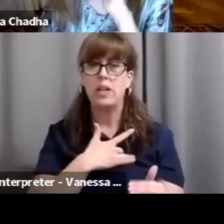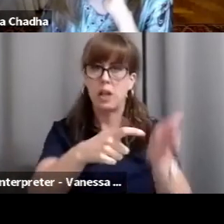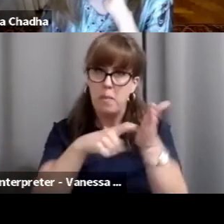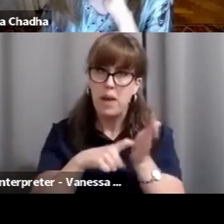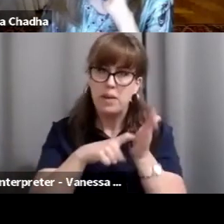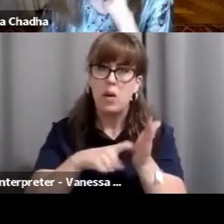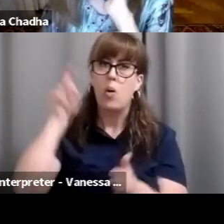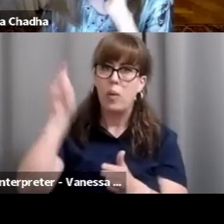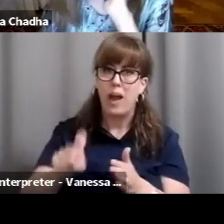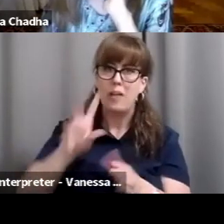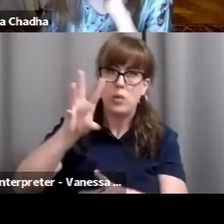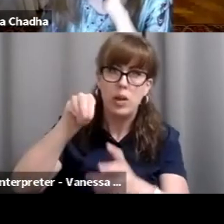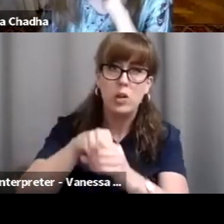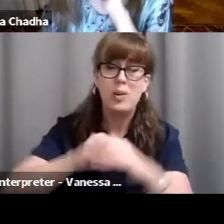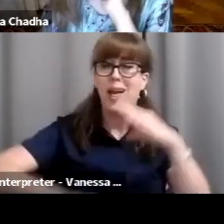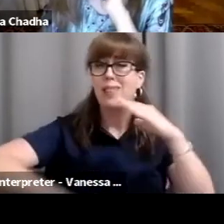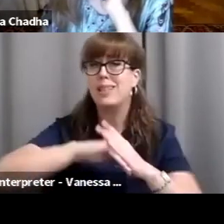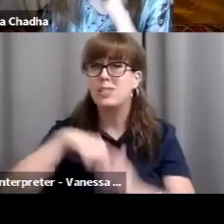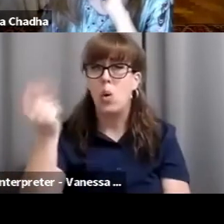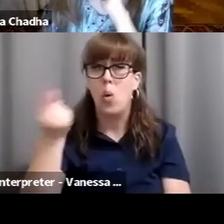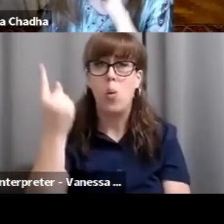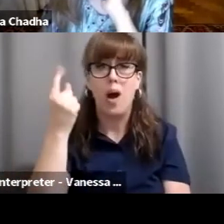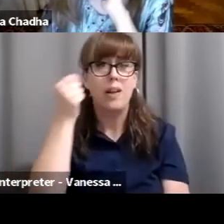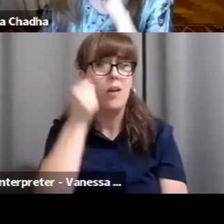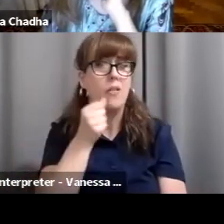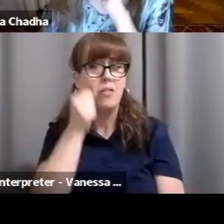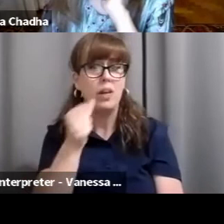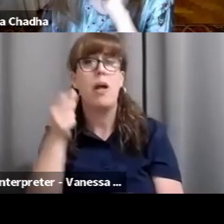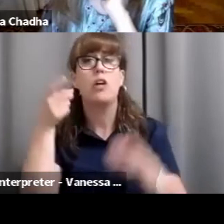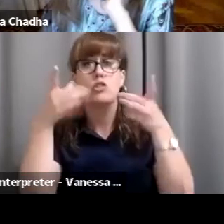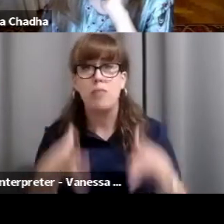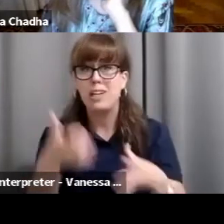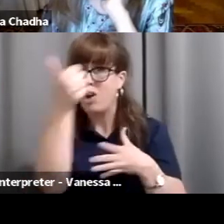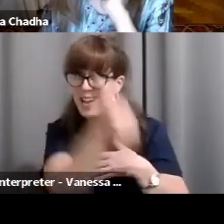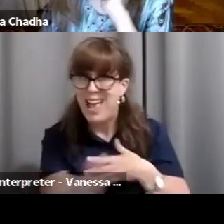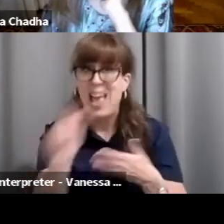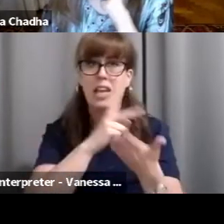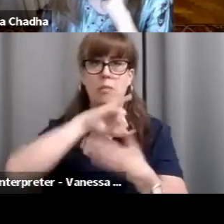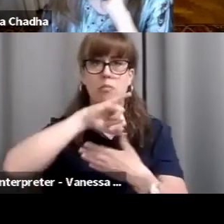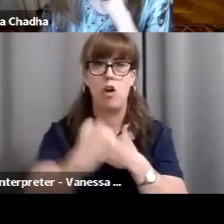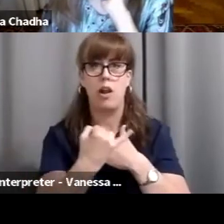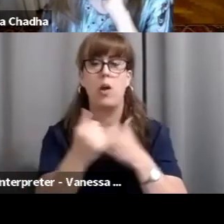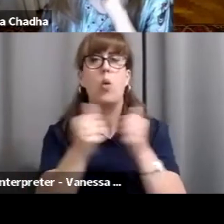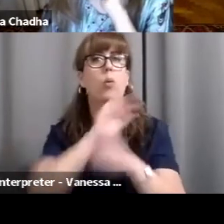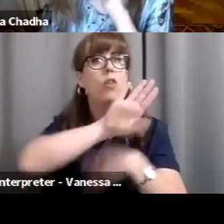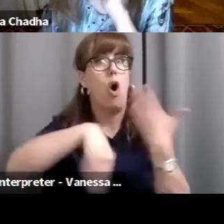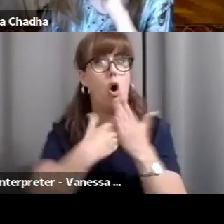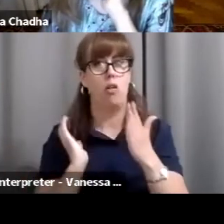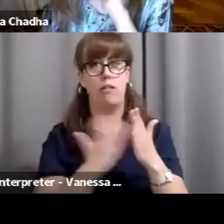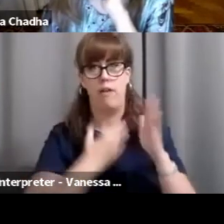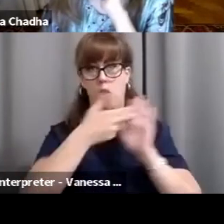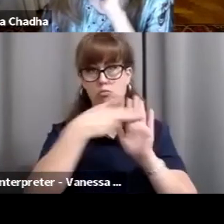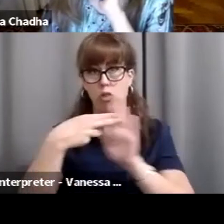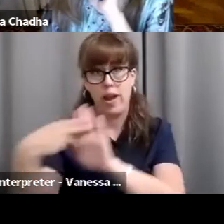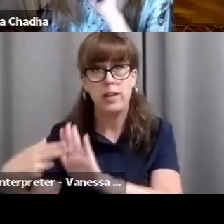one female director on any triple bid commercial project across our brands. And the system